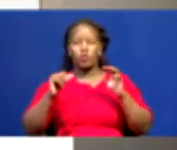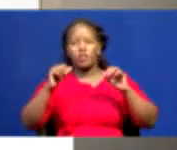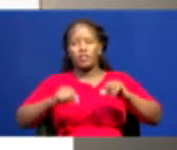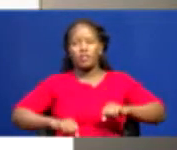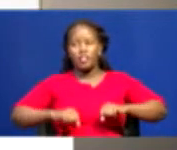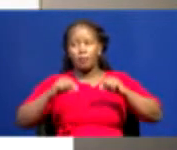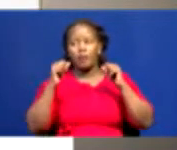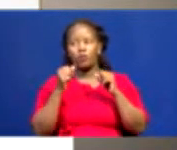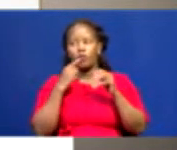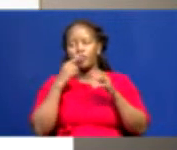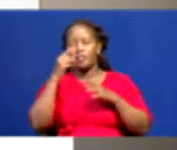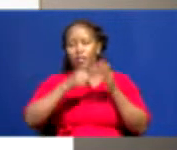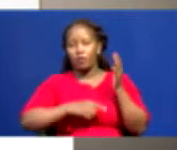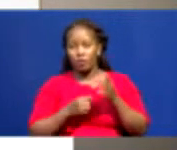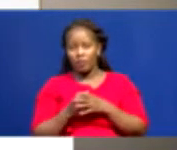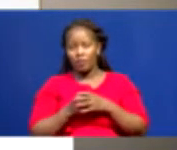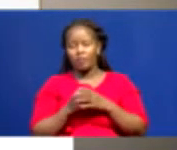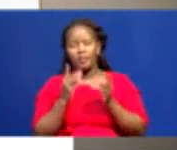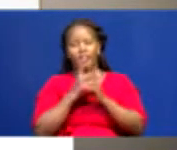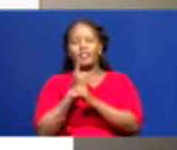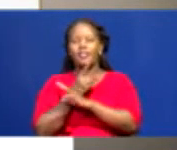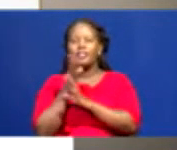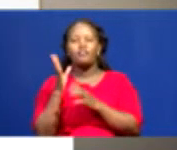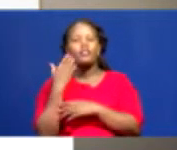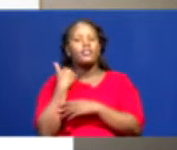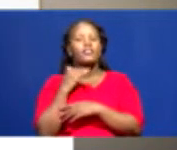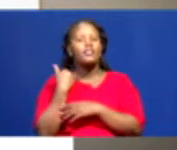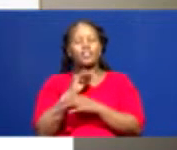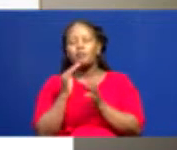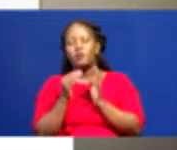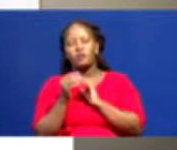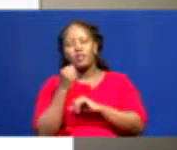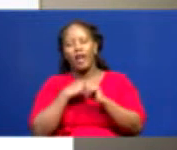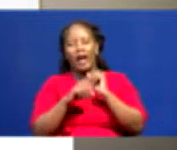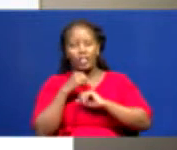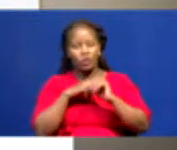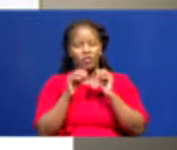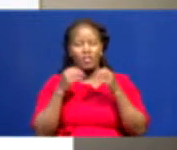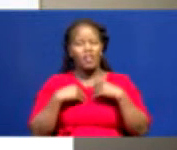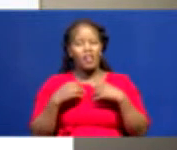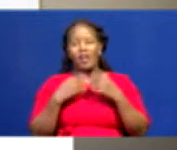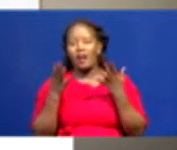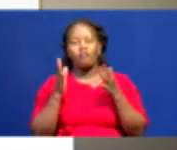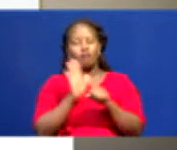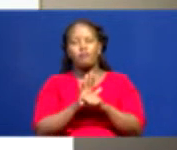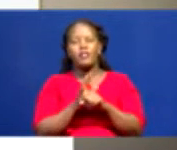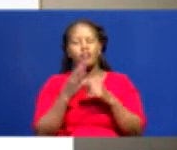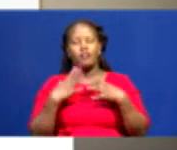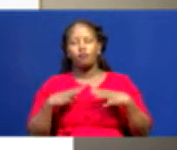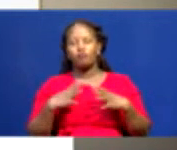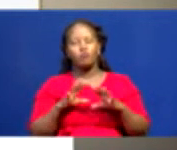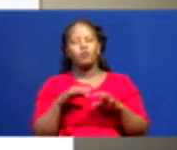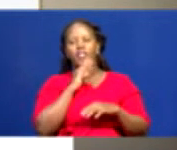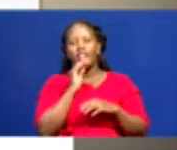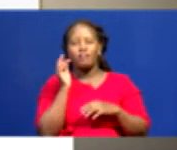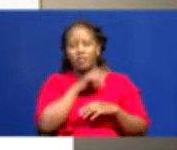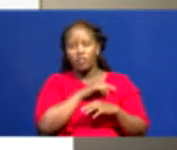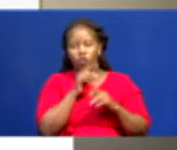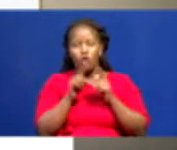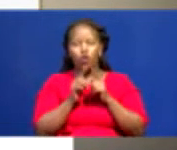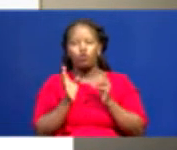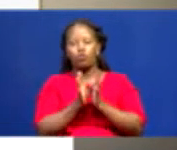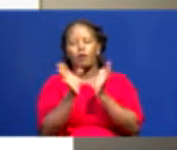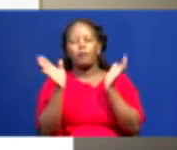Florence Kajuju, the Commission noted various criminal acts have led to the unfortunate loss of lives and destruction of public